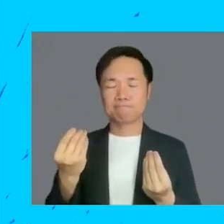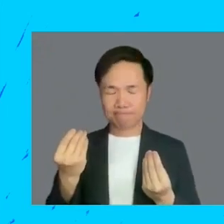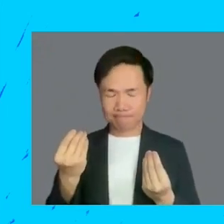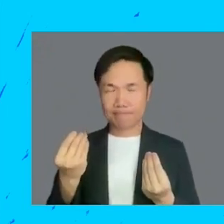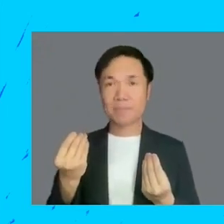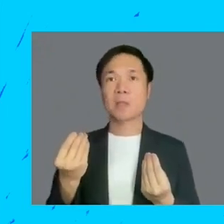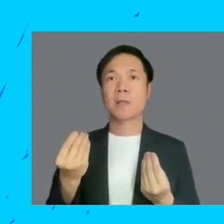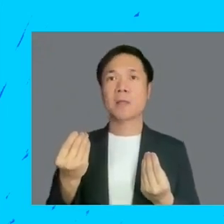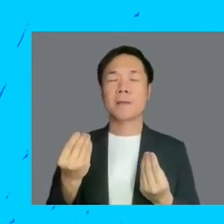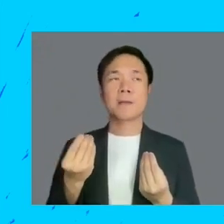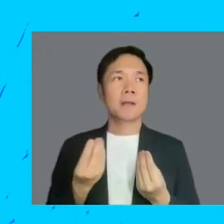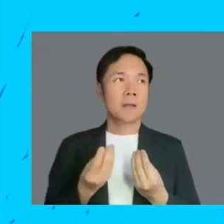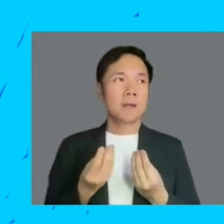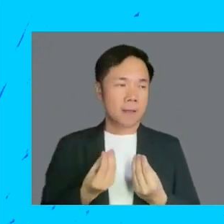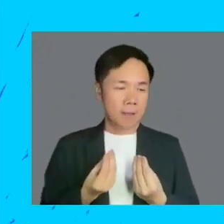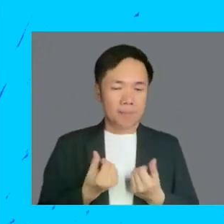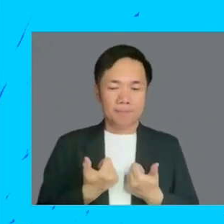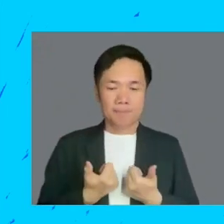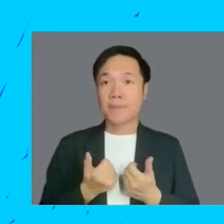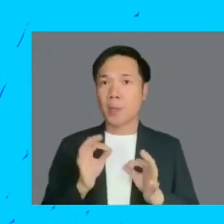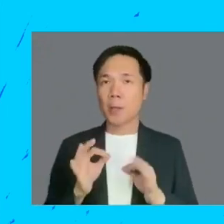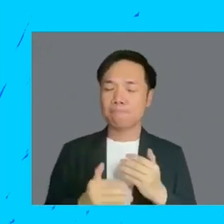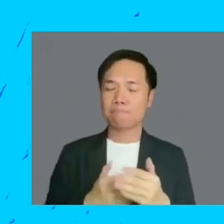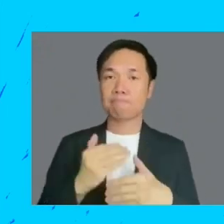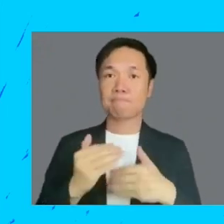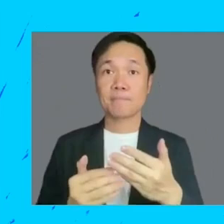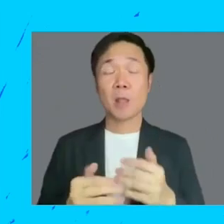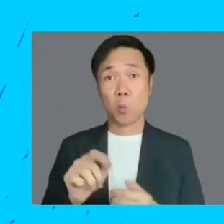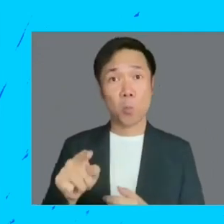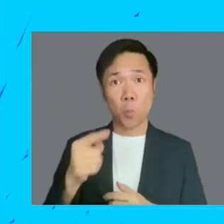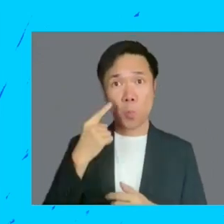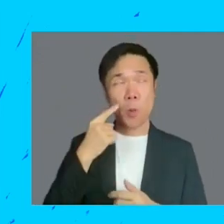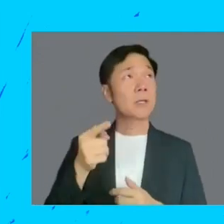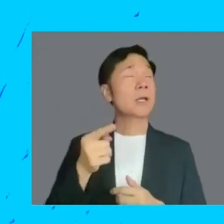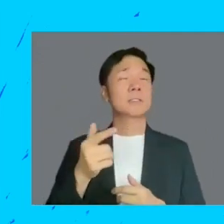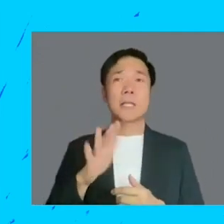mutually reinforcing. Adolescents can only reach their full